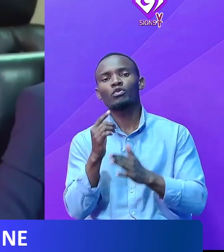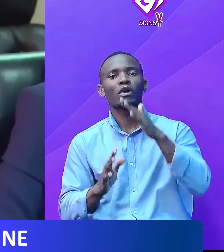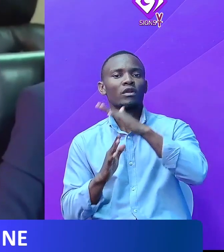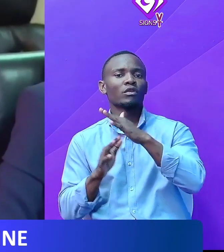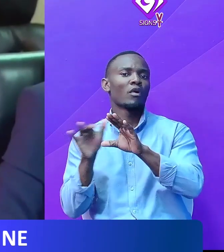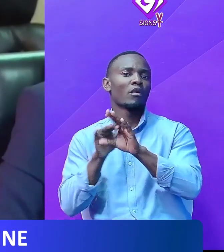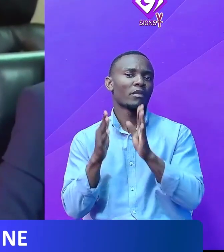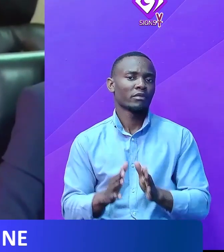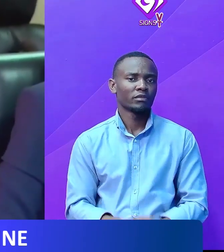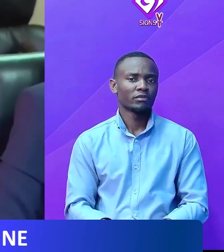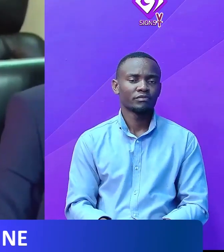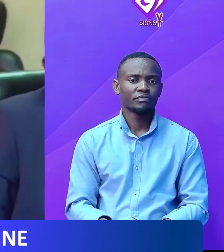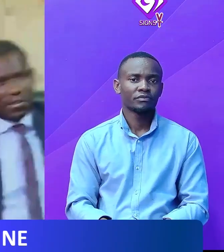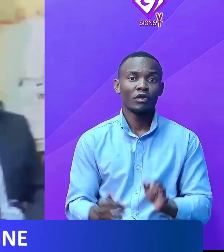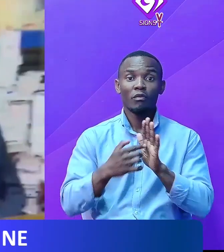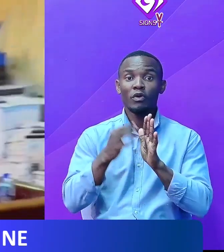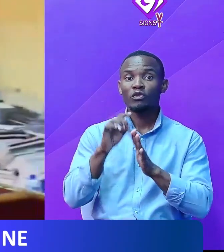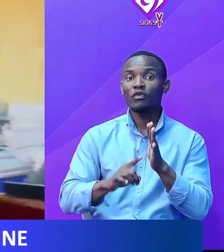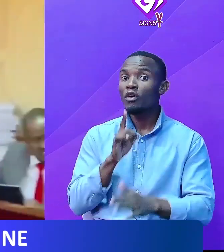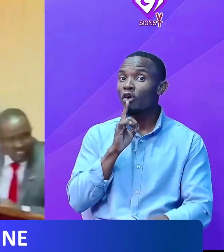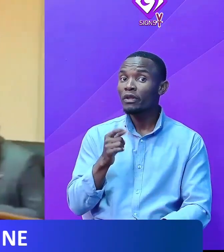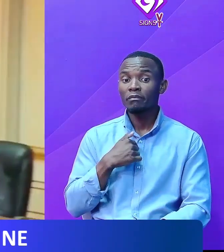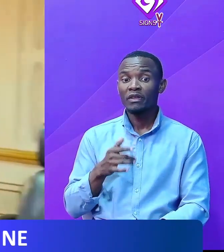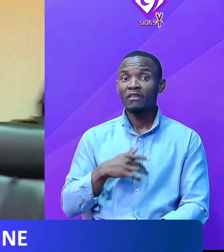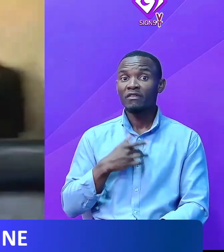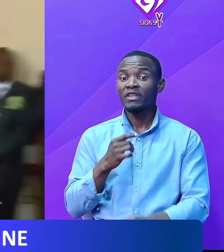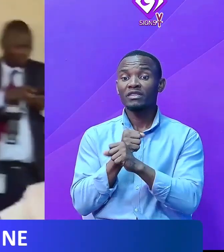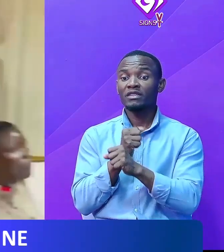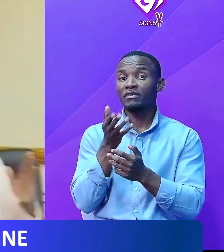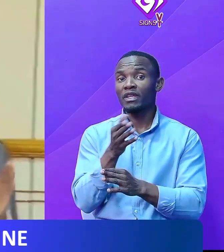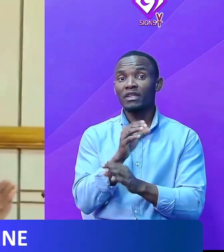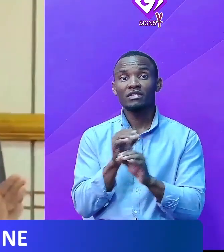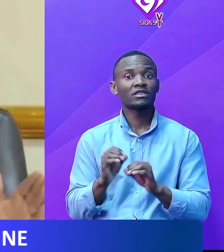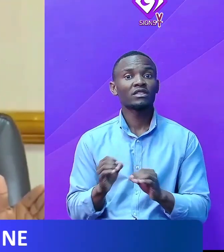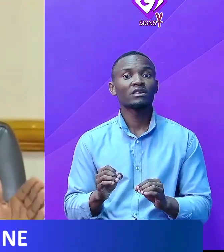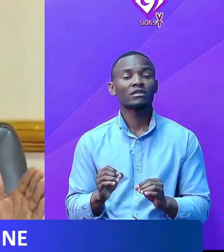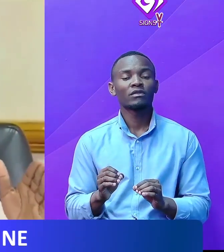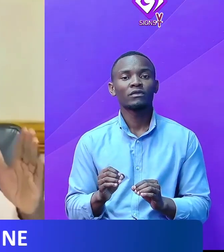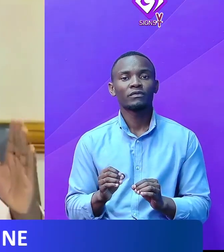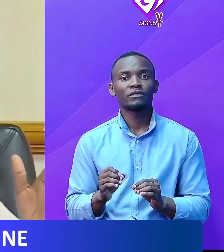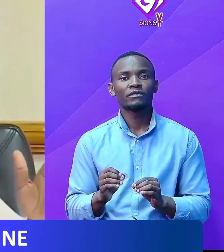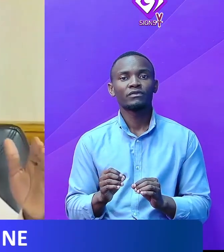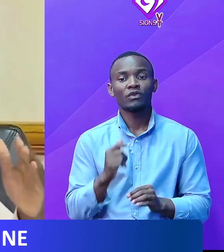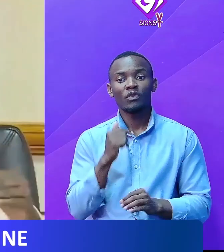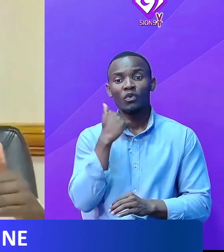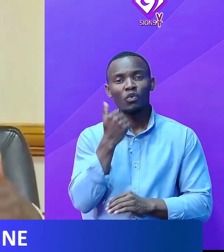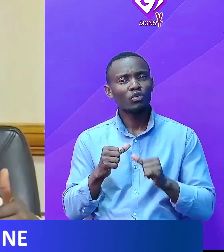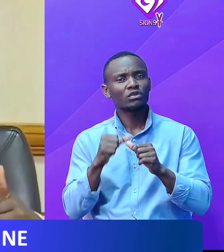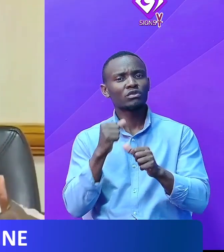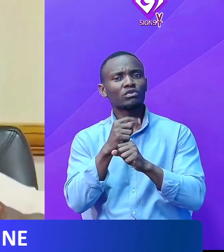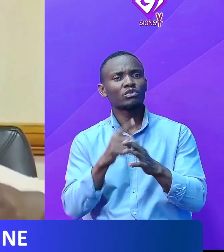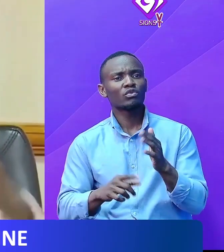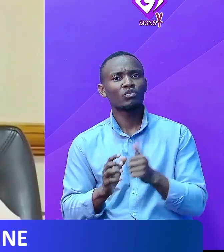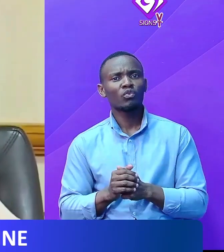Honorable Chair. I do not feel safe right now in the presence of the Honorable CS, who keeps imputing improper